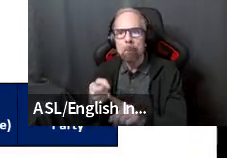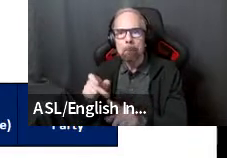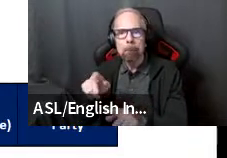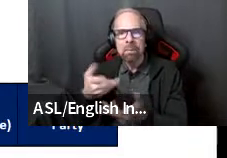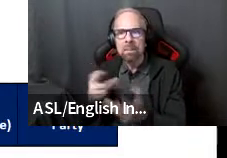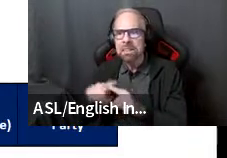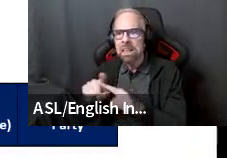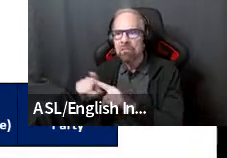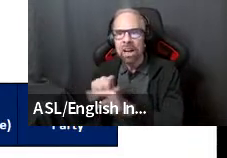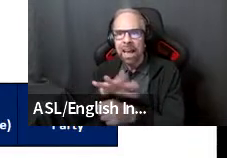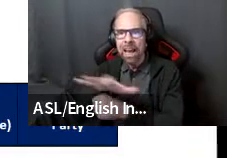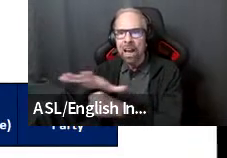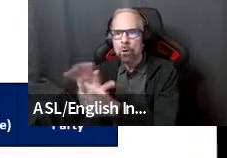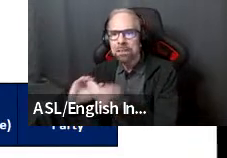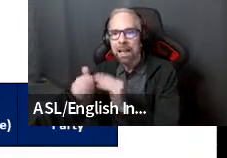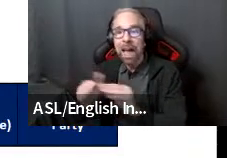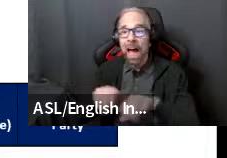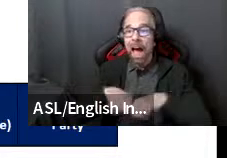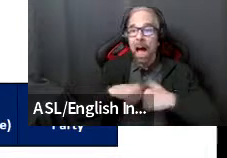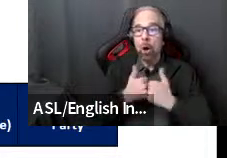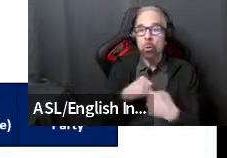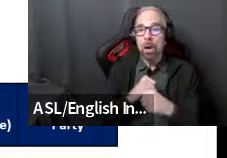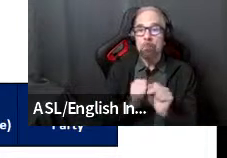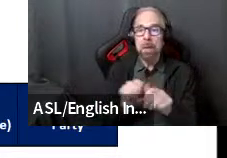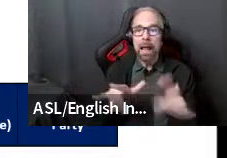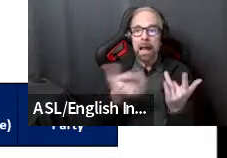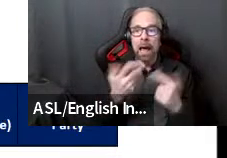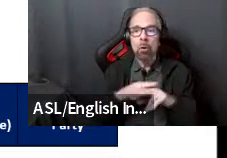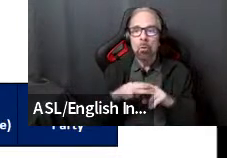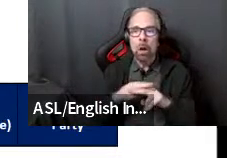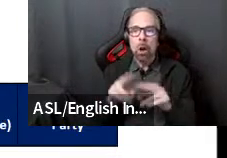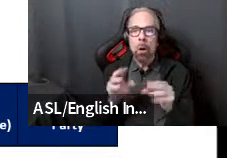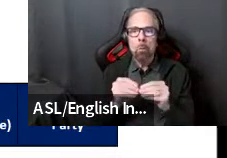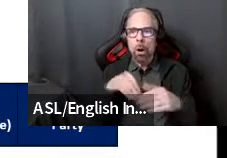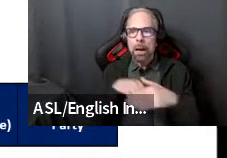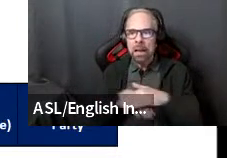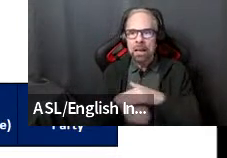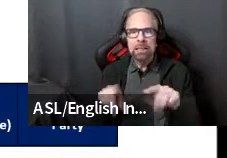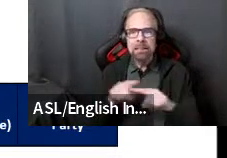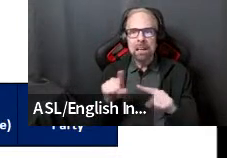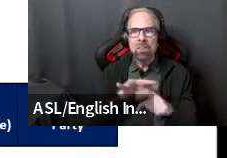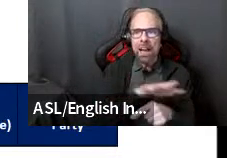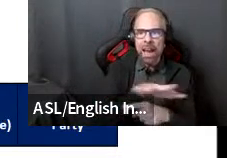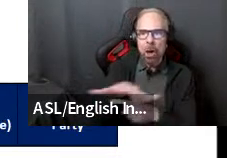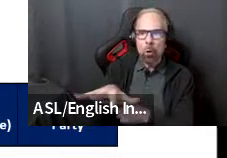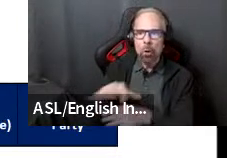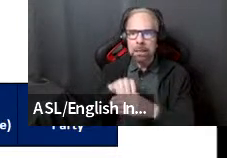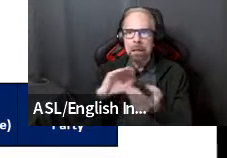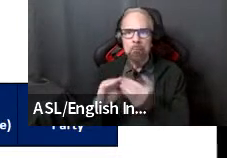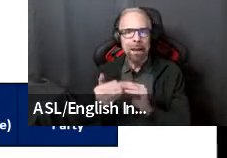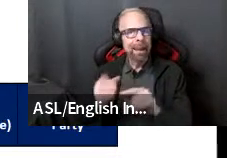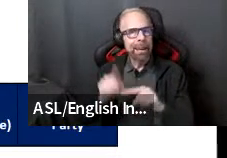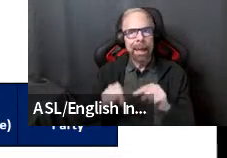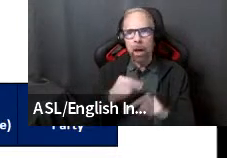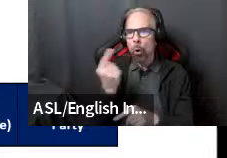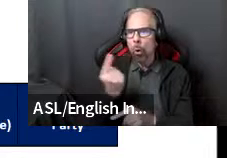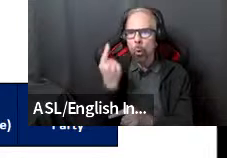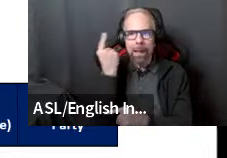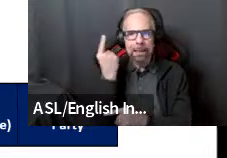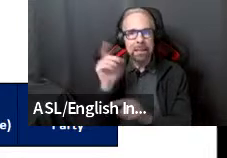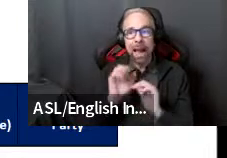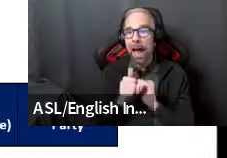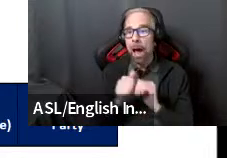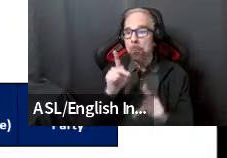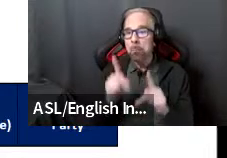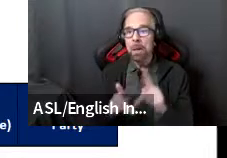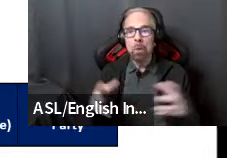get light rail more accessible to different people in different parts of the community? We can't only be looking at how folks who